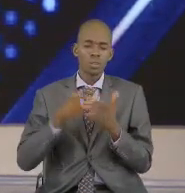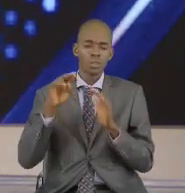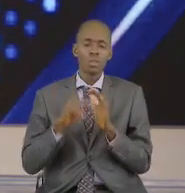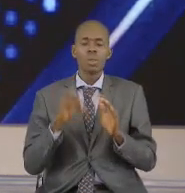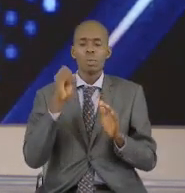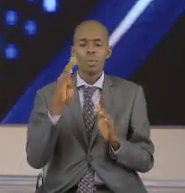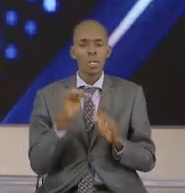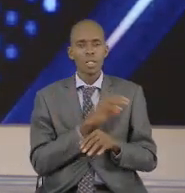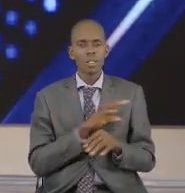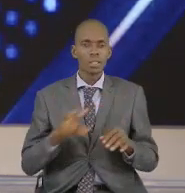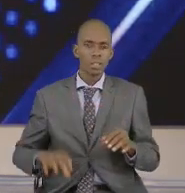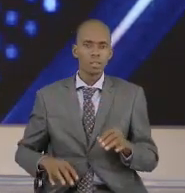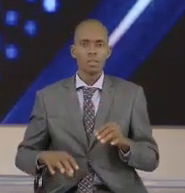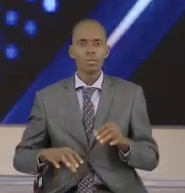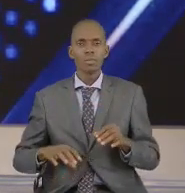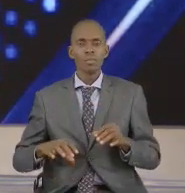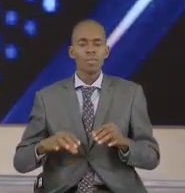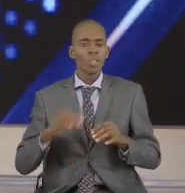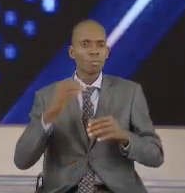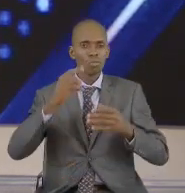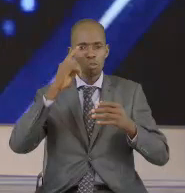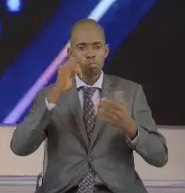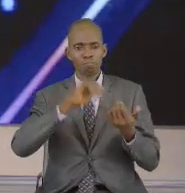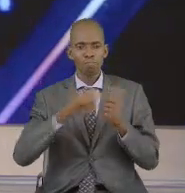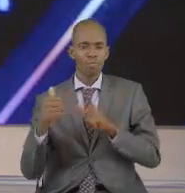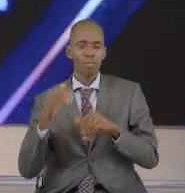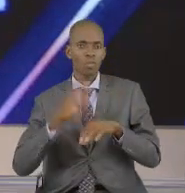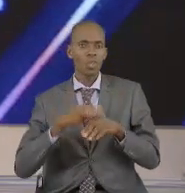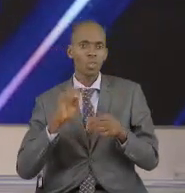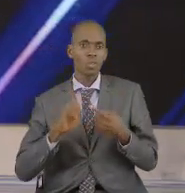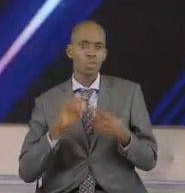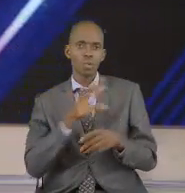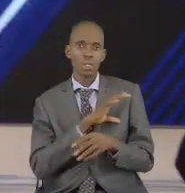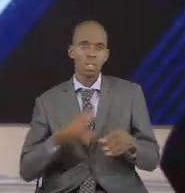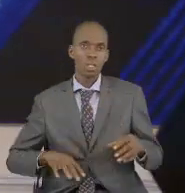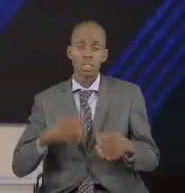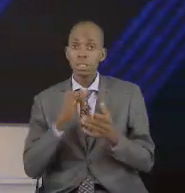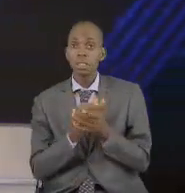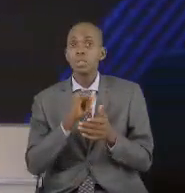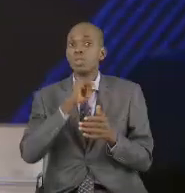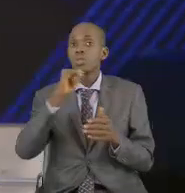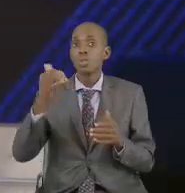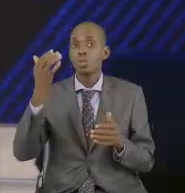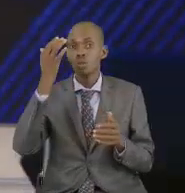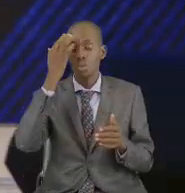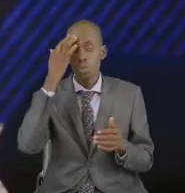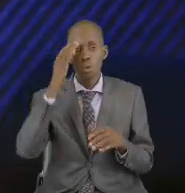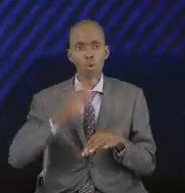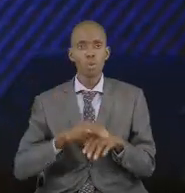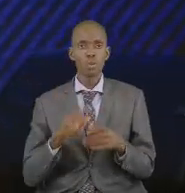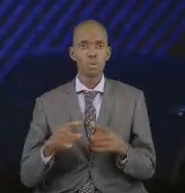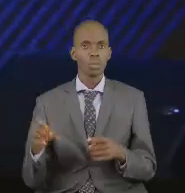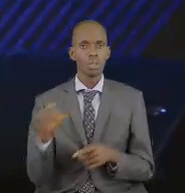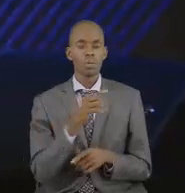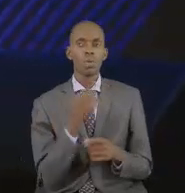churches baptized into Christ. He said he wasn't known unto them, unto